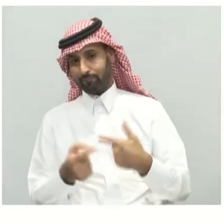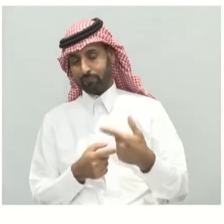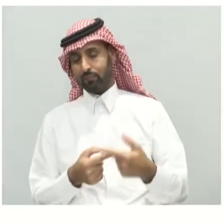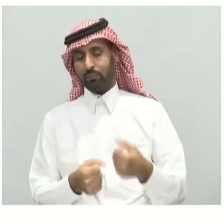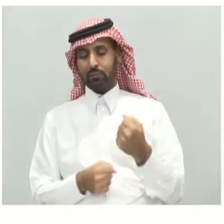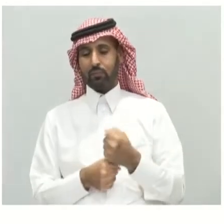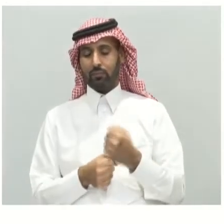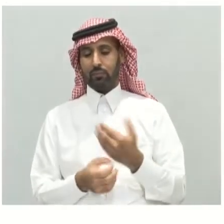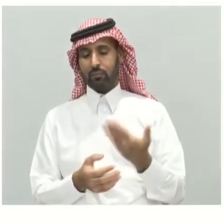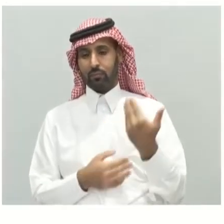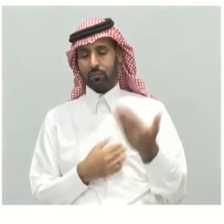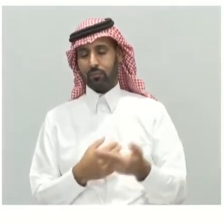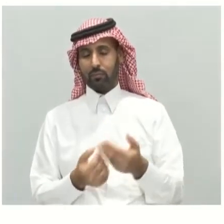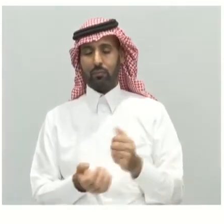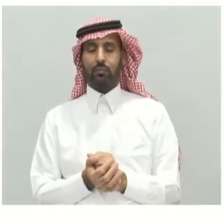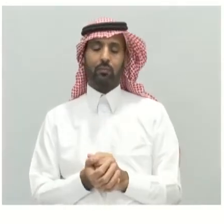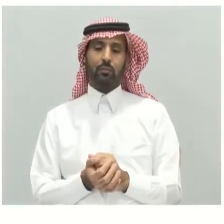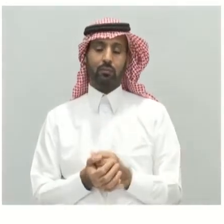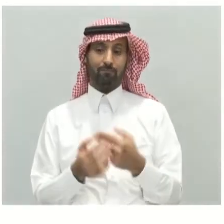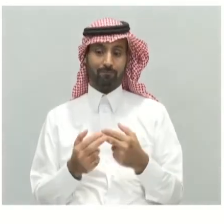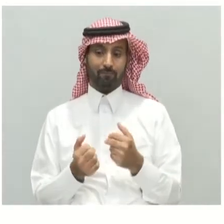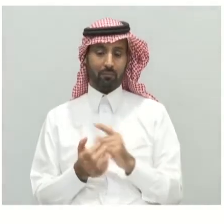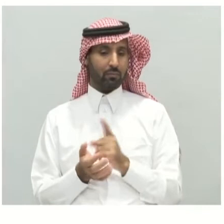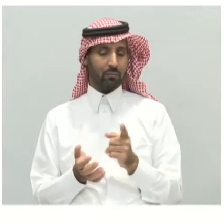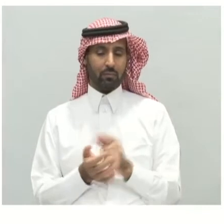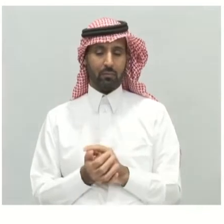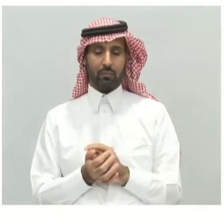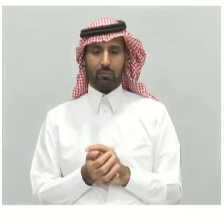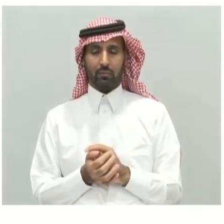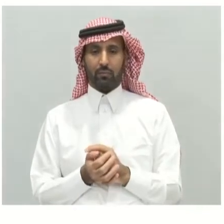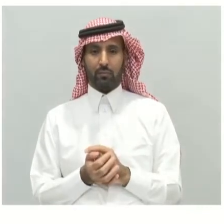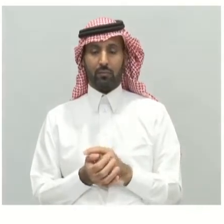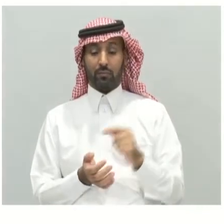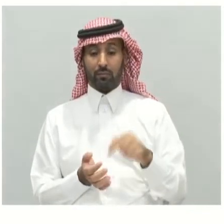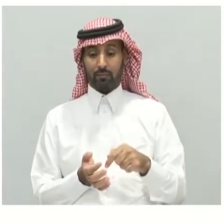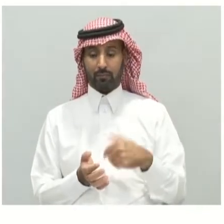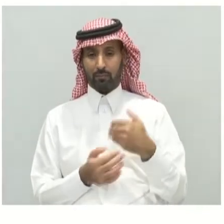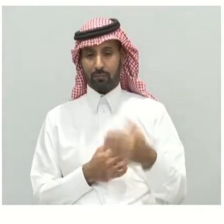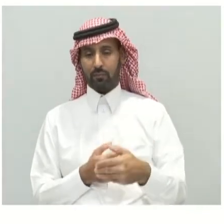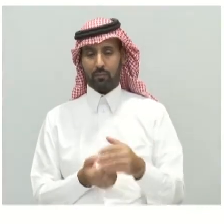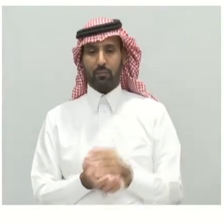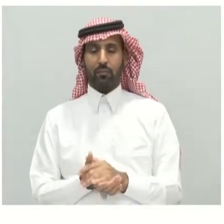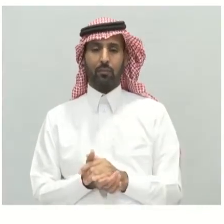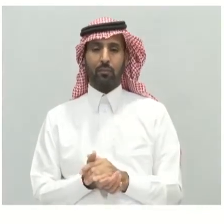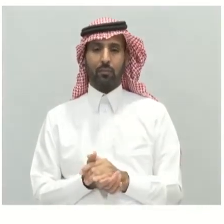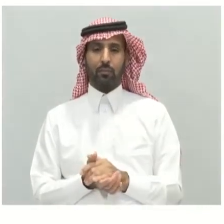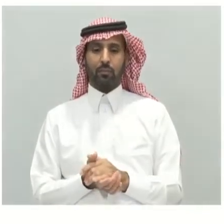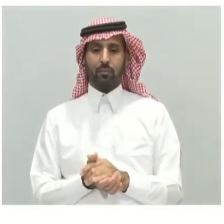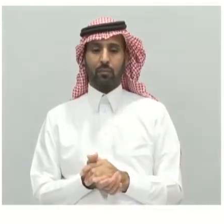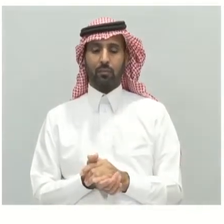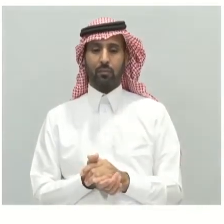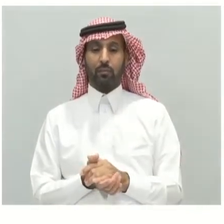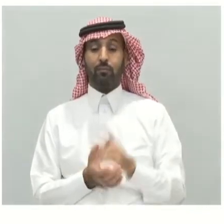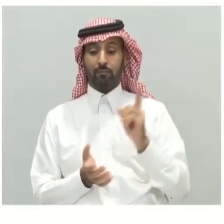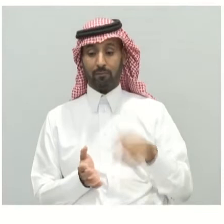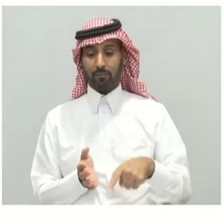that were routine, but stop, you don't do it anymore. Now you don't do it, okay? With the